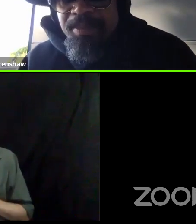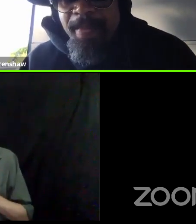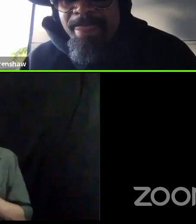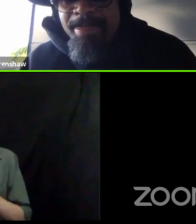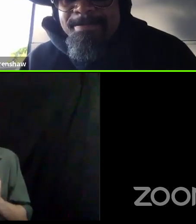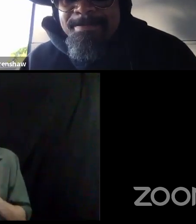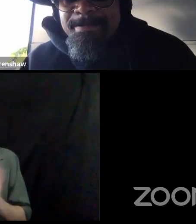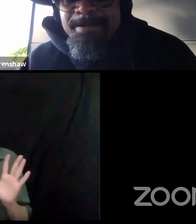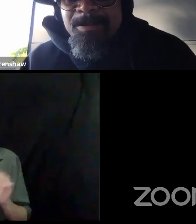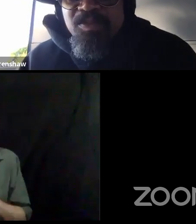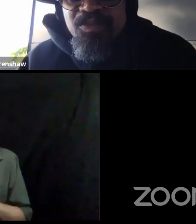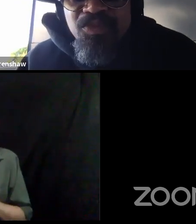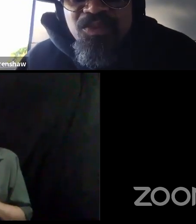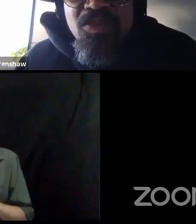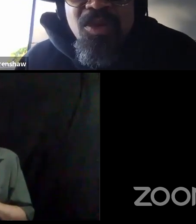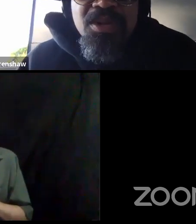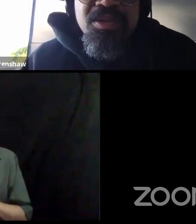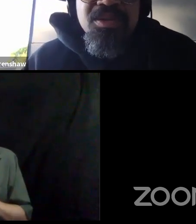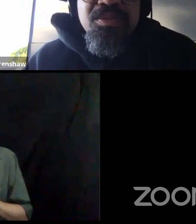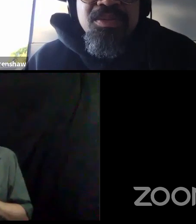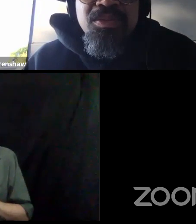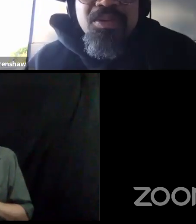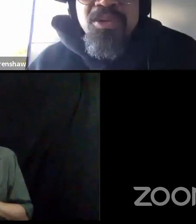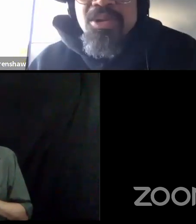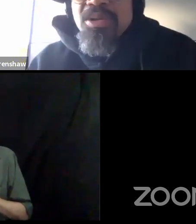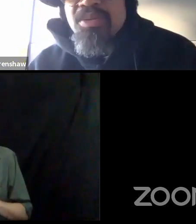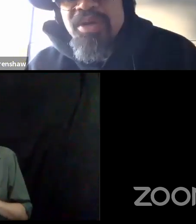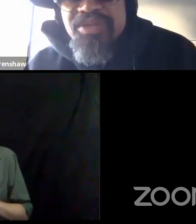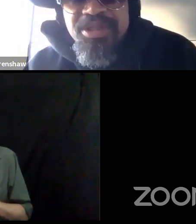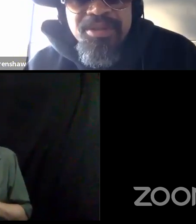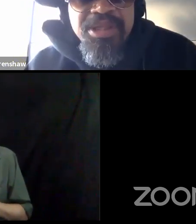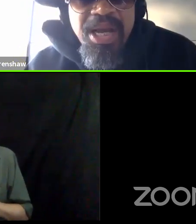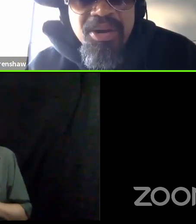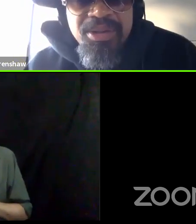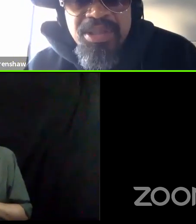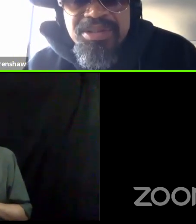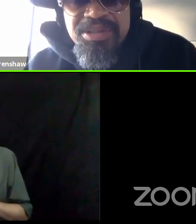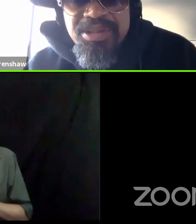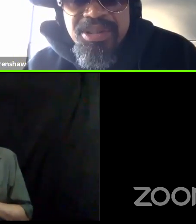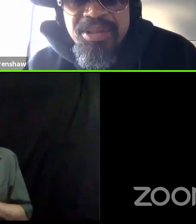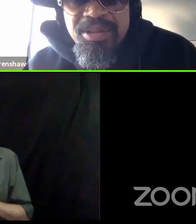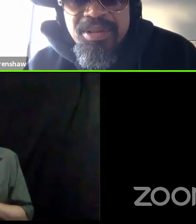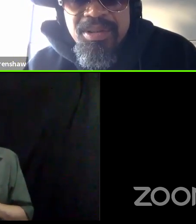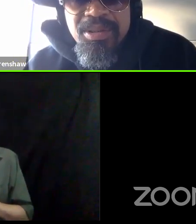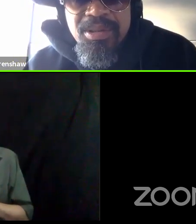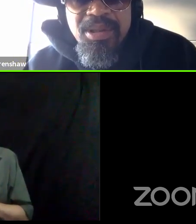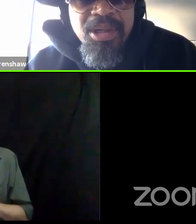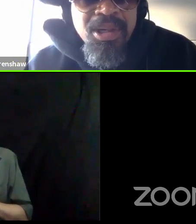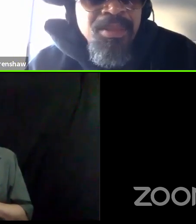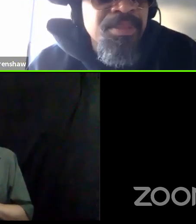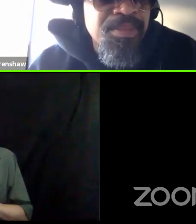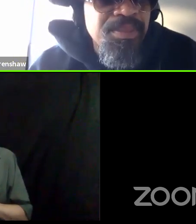clear? It's still a little low. We'd love to hear you louder. Love to hear me louder. Let's see.